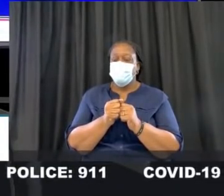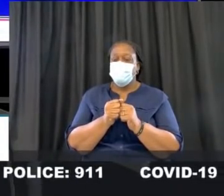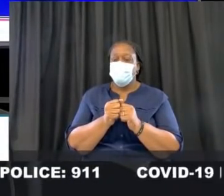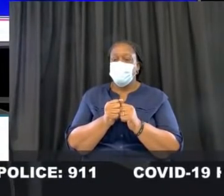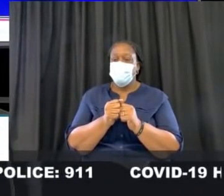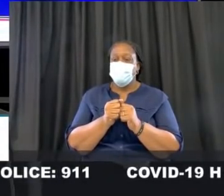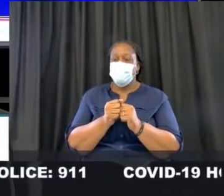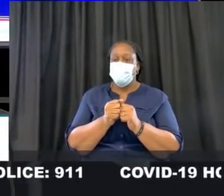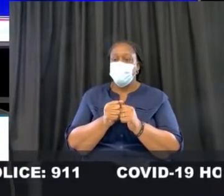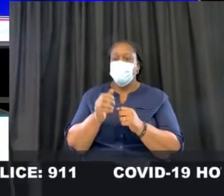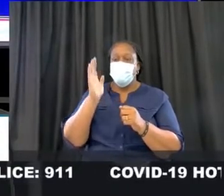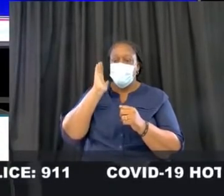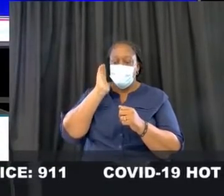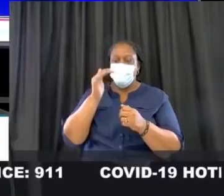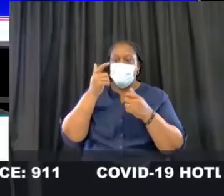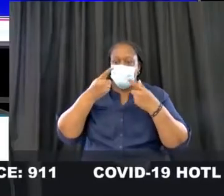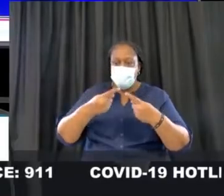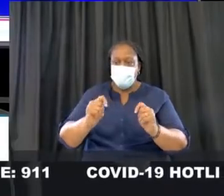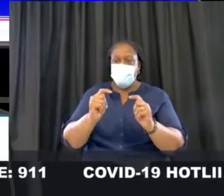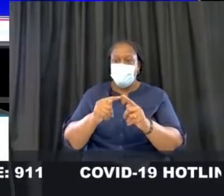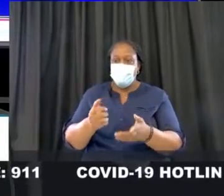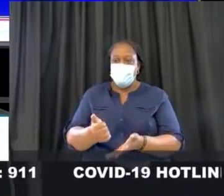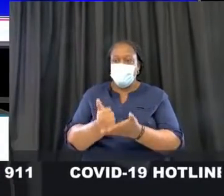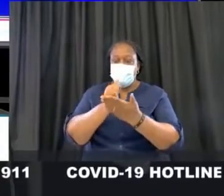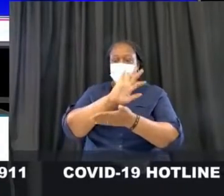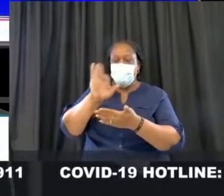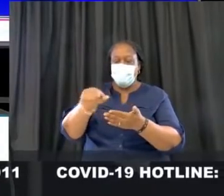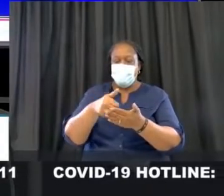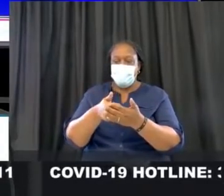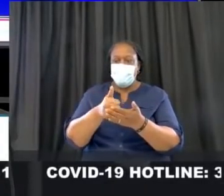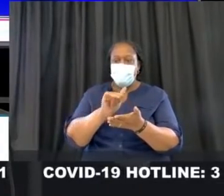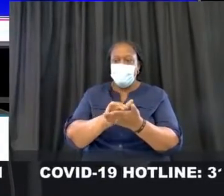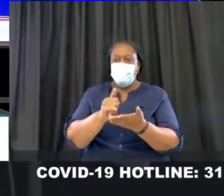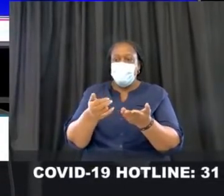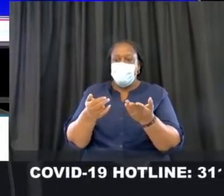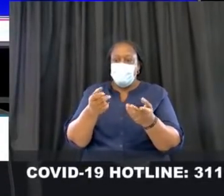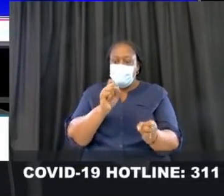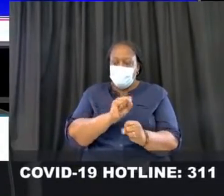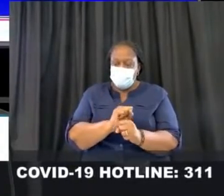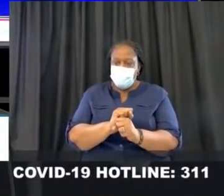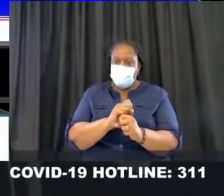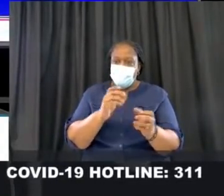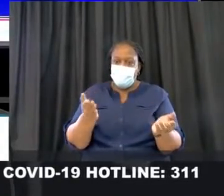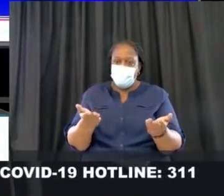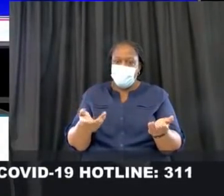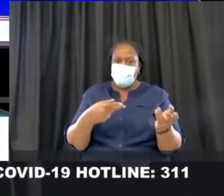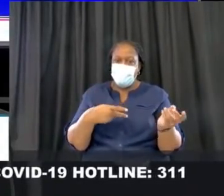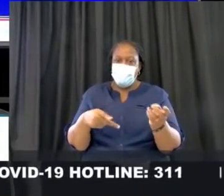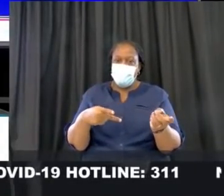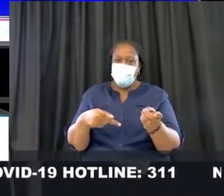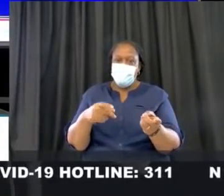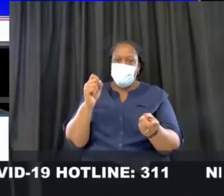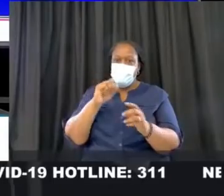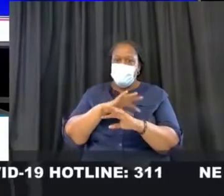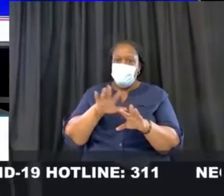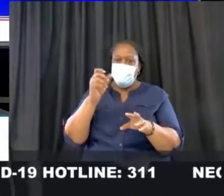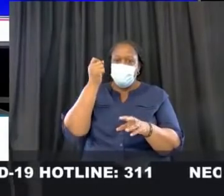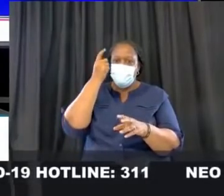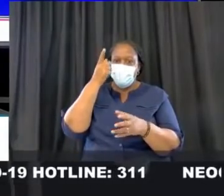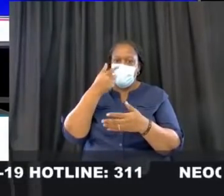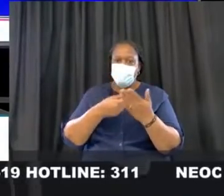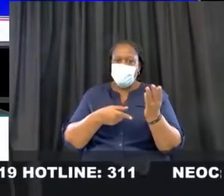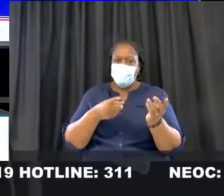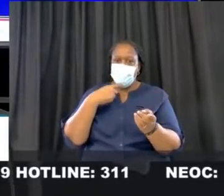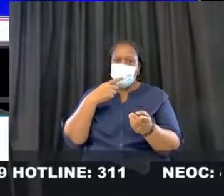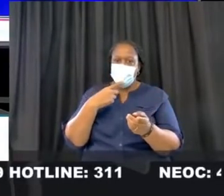efforts of the Ministry of Health and those who are involved, because I believe that everyone needs to have a hand on deck, and there